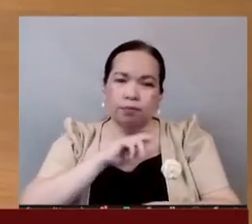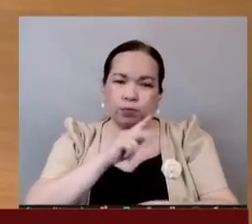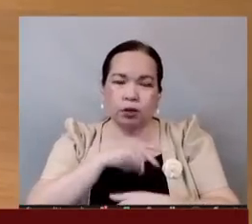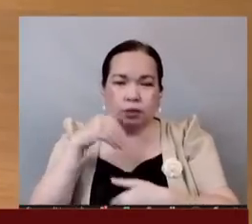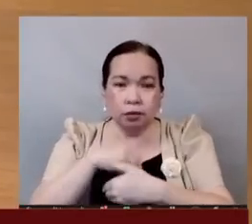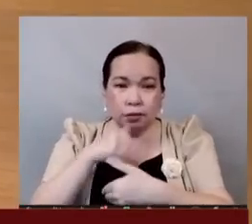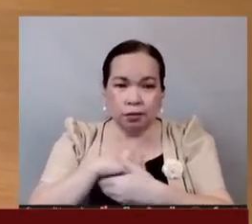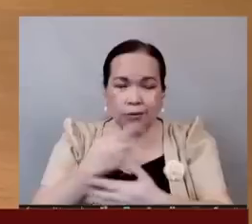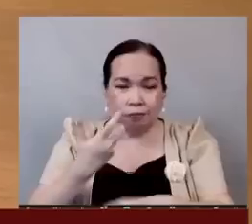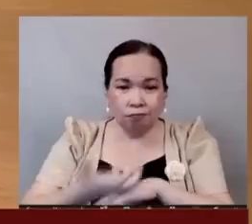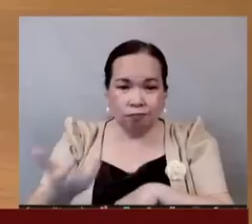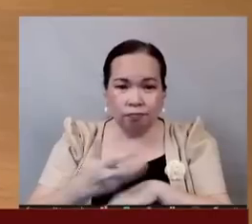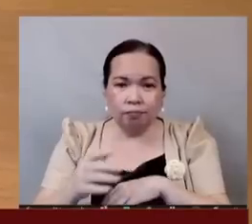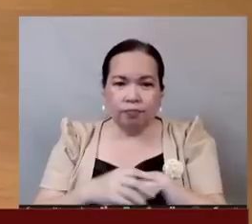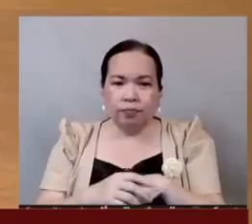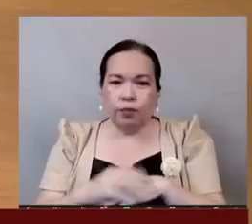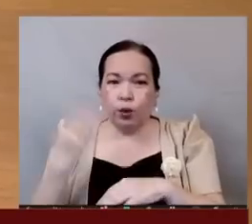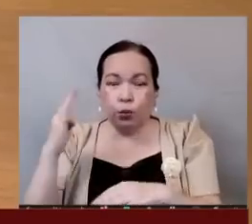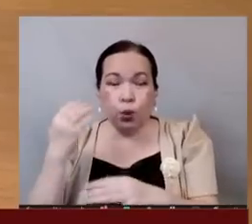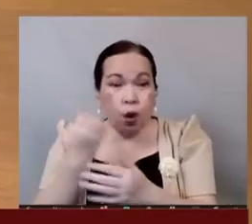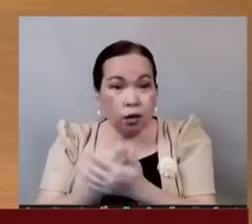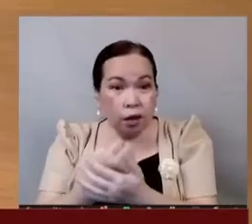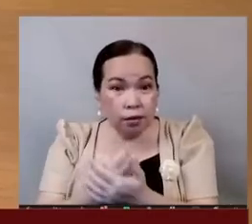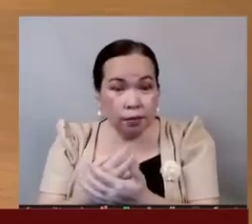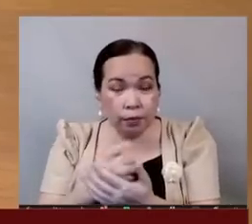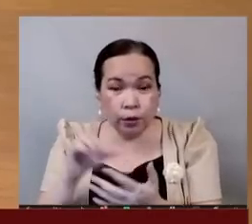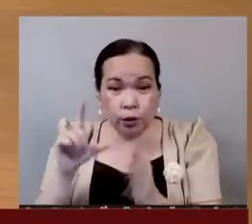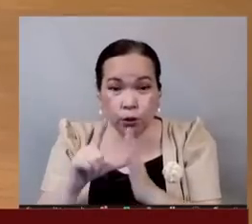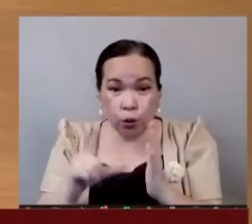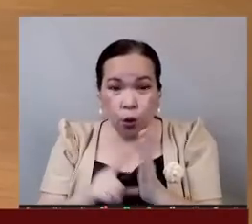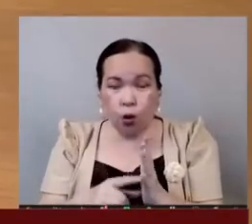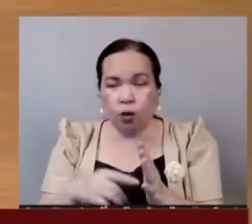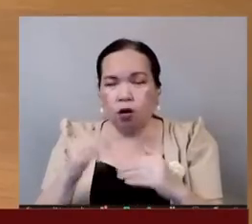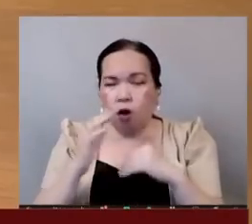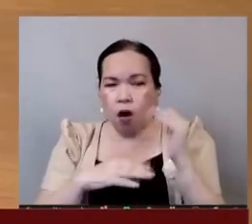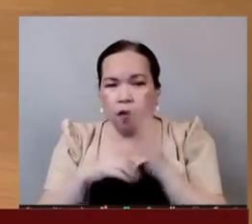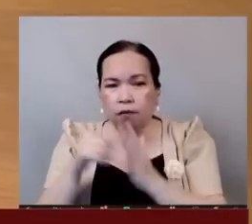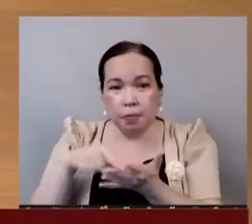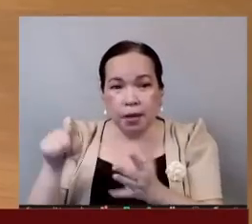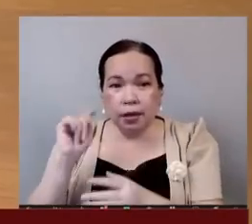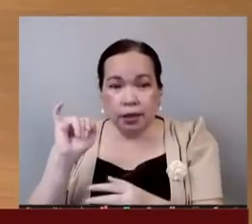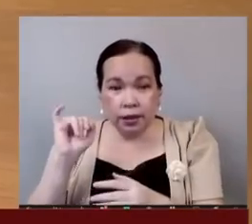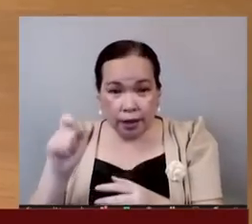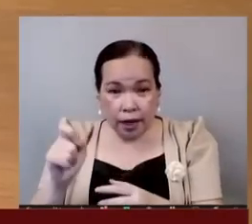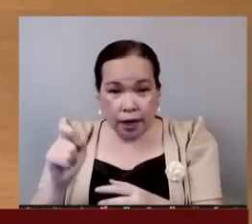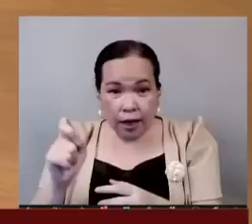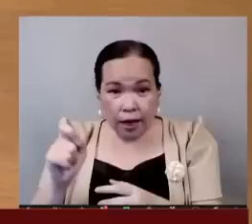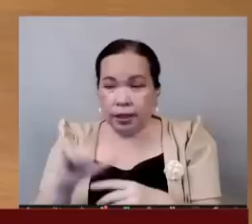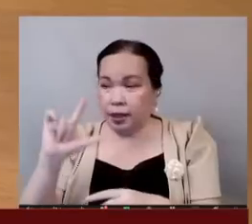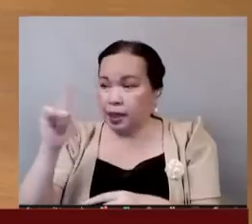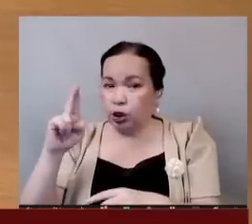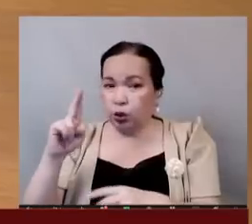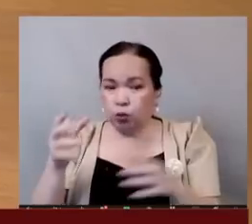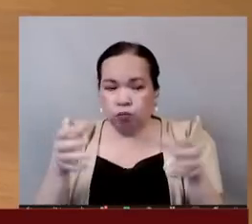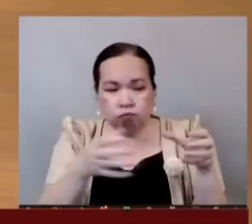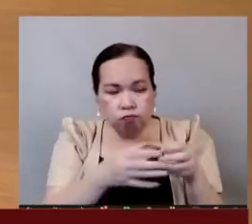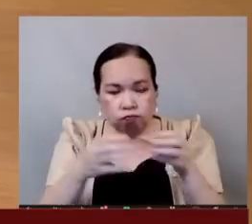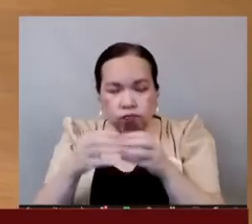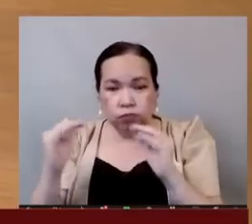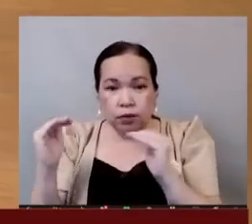law, ease of paying taxes, LGU income classification, and the Philippine Immigration